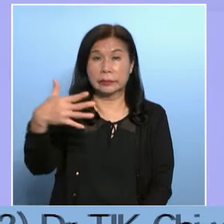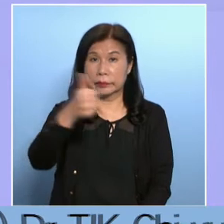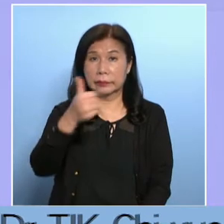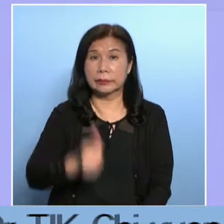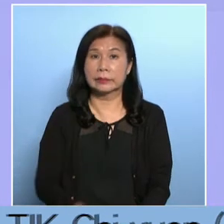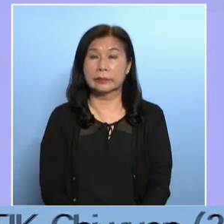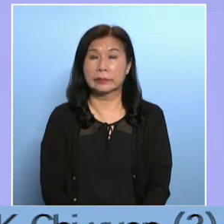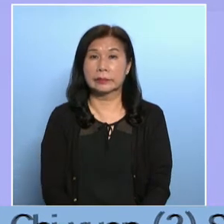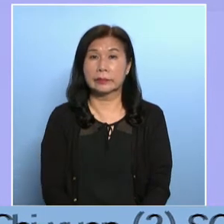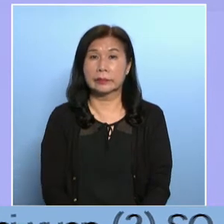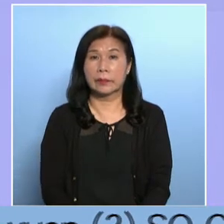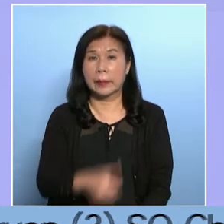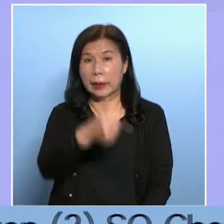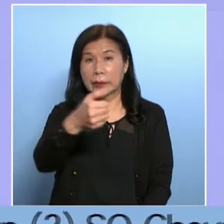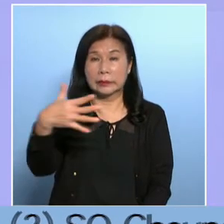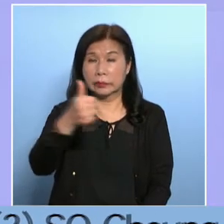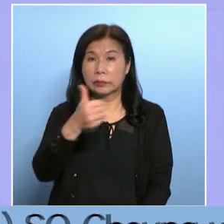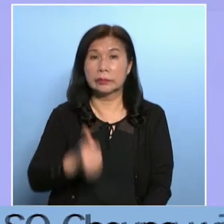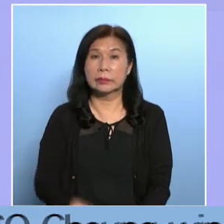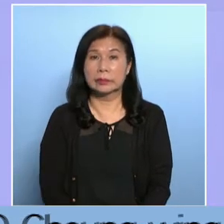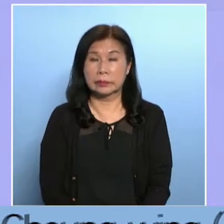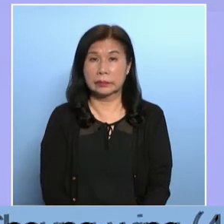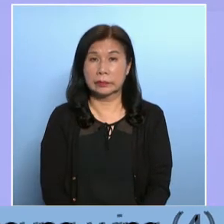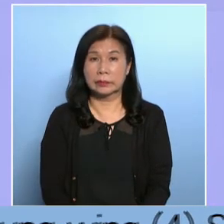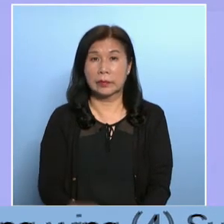Mrs. Regina Yip, thank you, President.